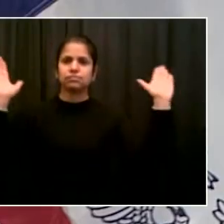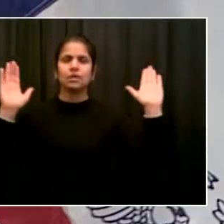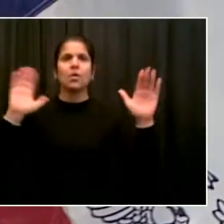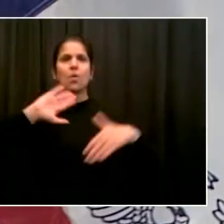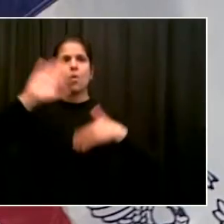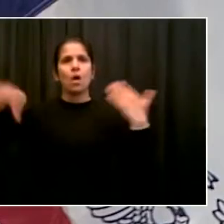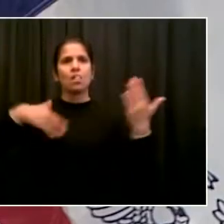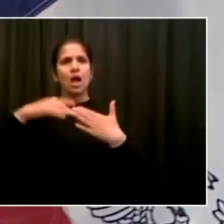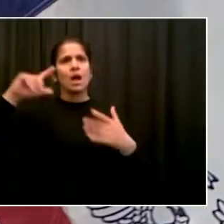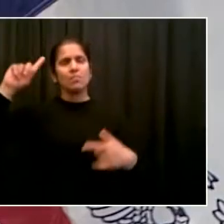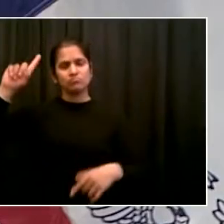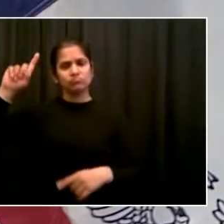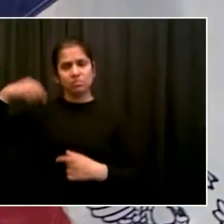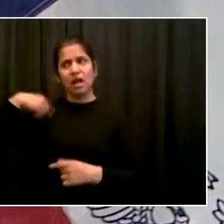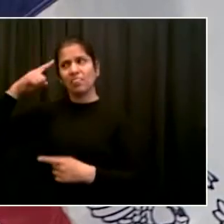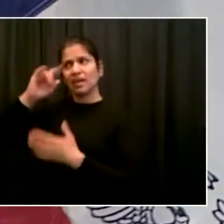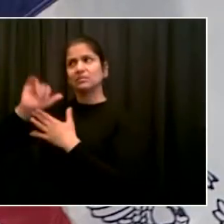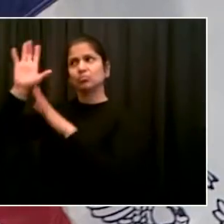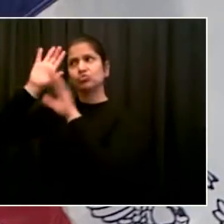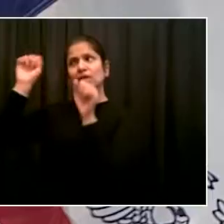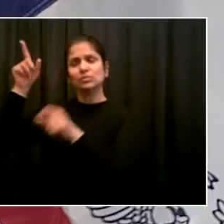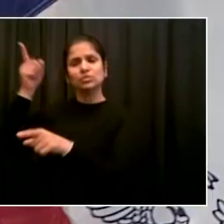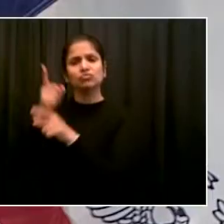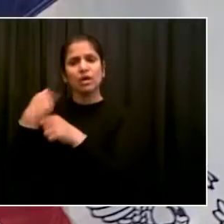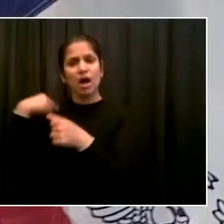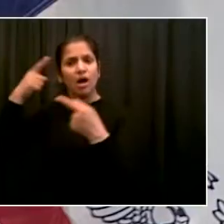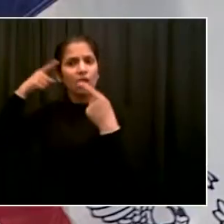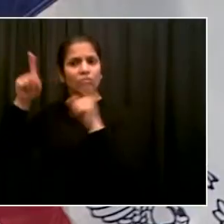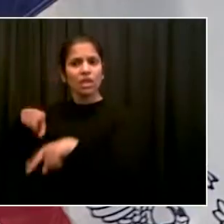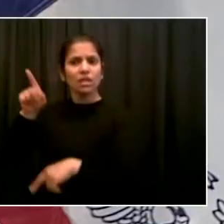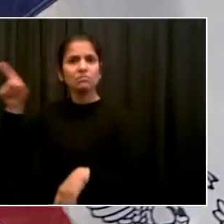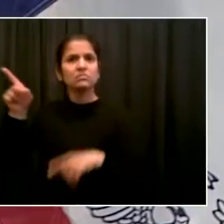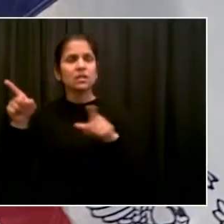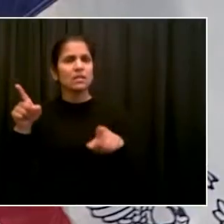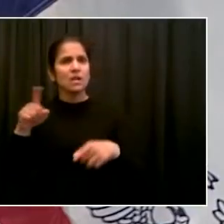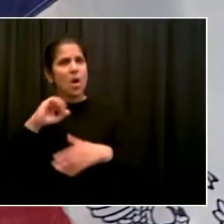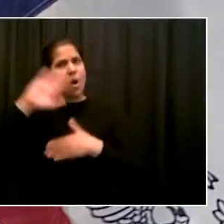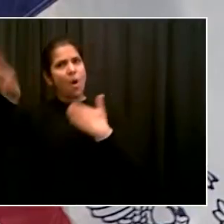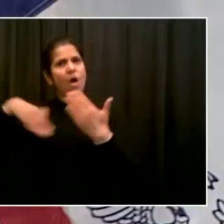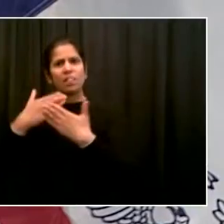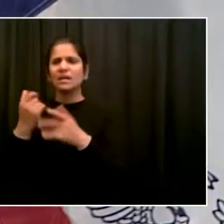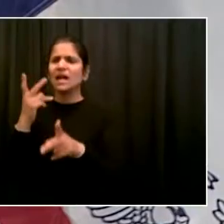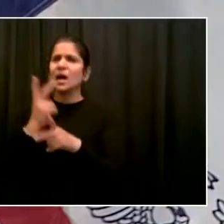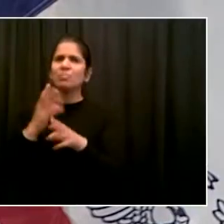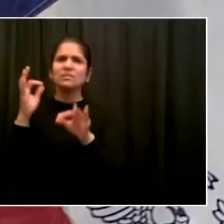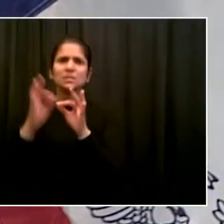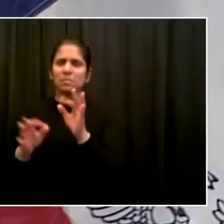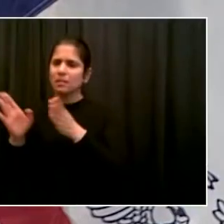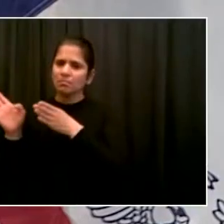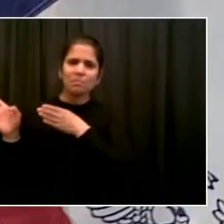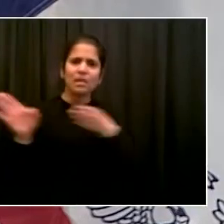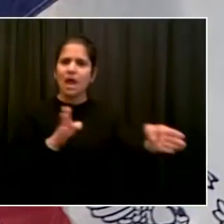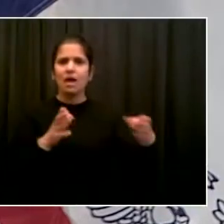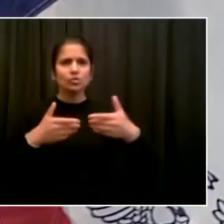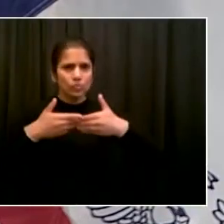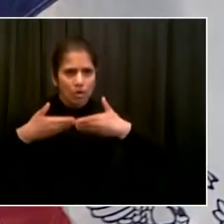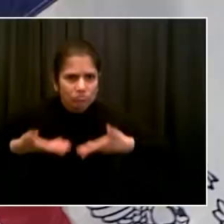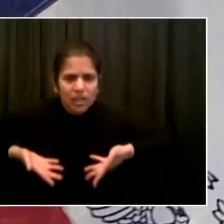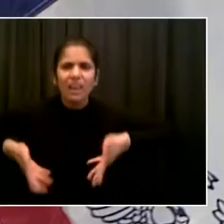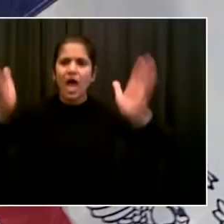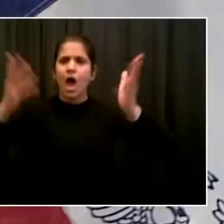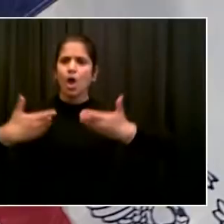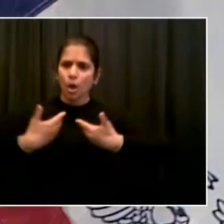It will make things on one level simpler because everyone will know they're eligible. And of course, the state was holding us back from being